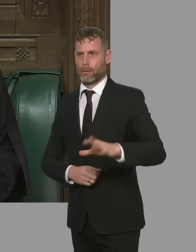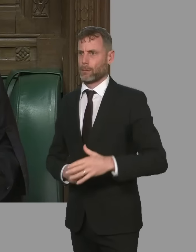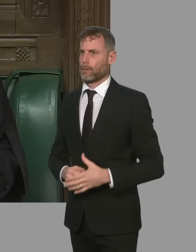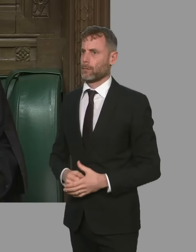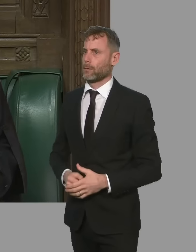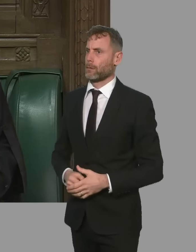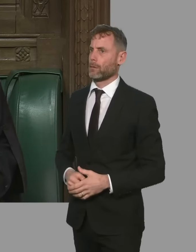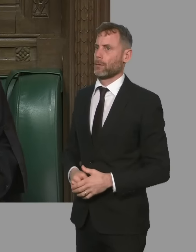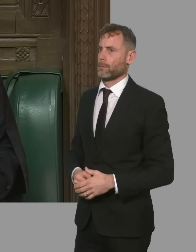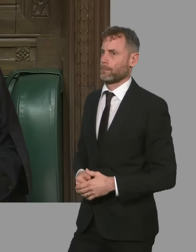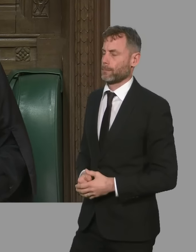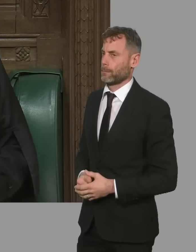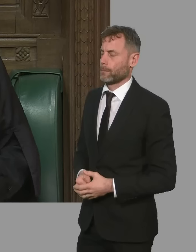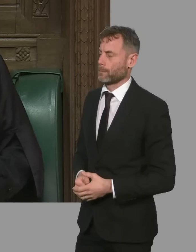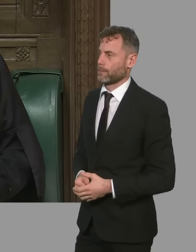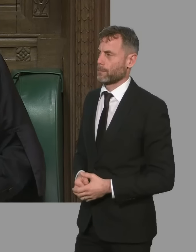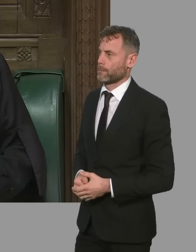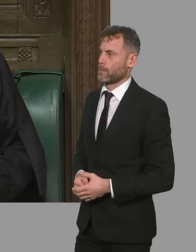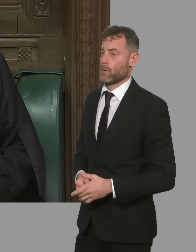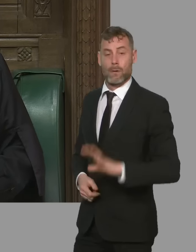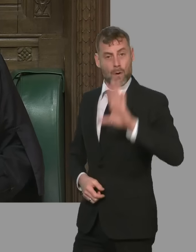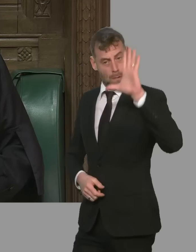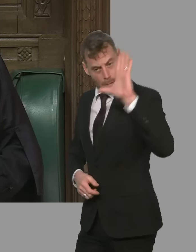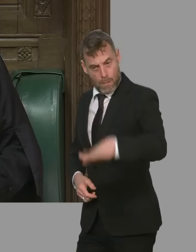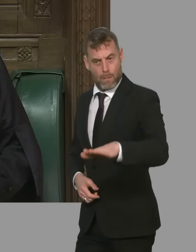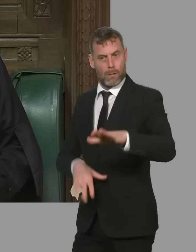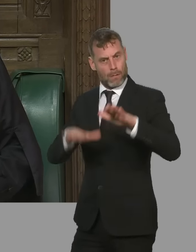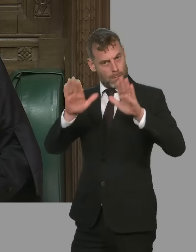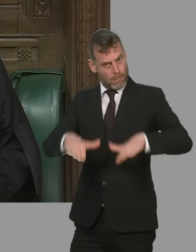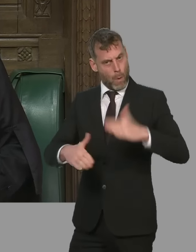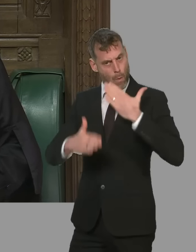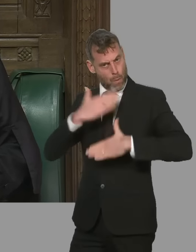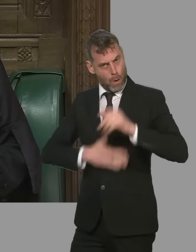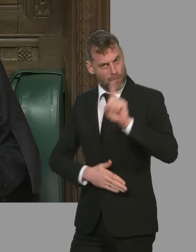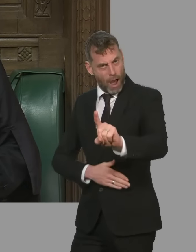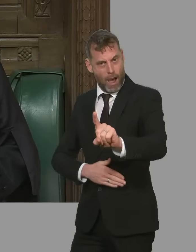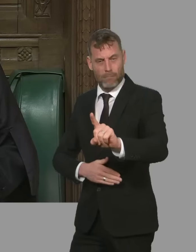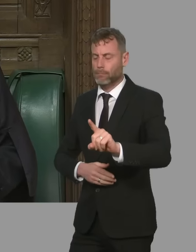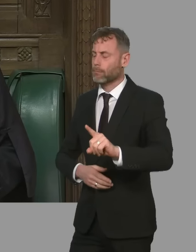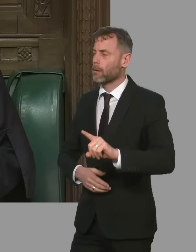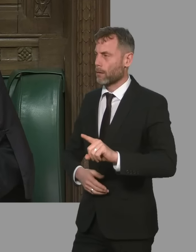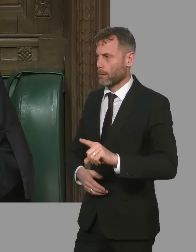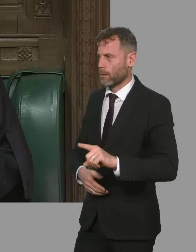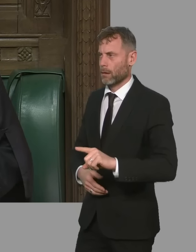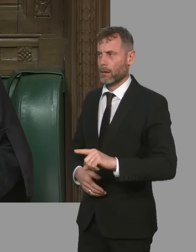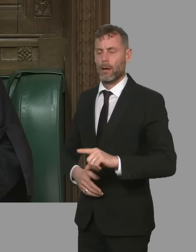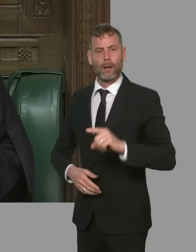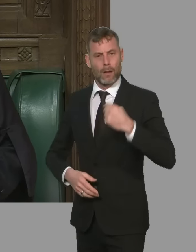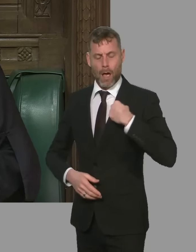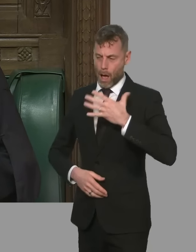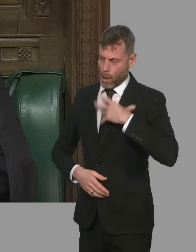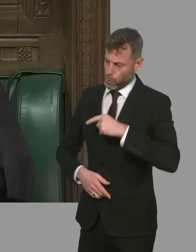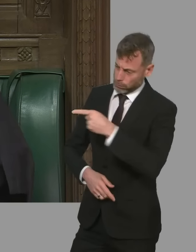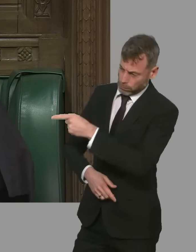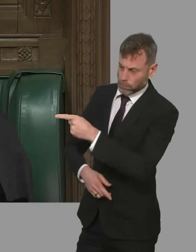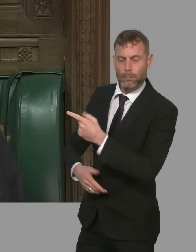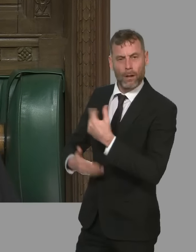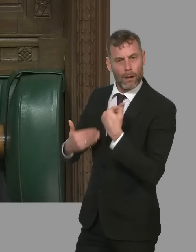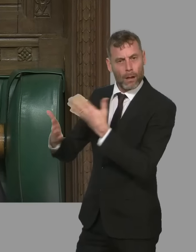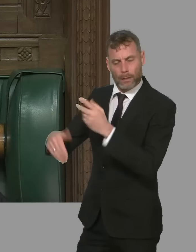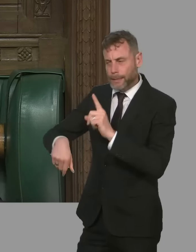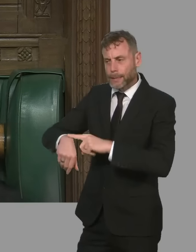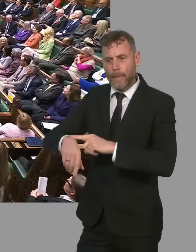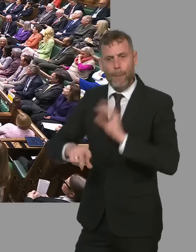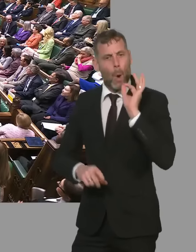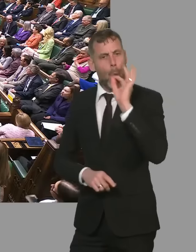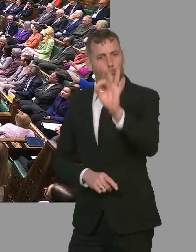Order! I want to hear this member's question, especially those who are interested in snooker. Dr.